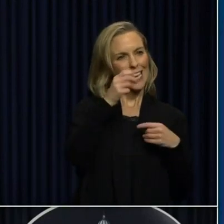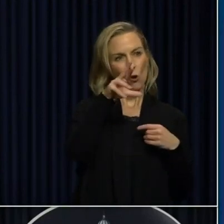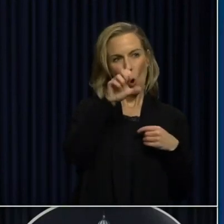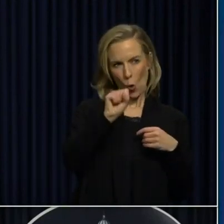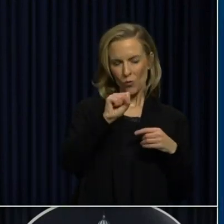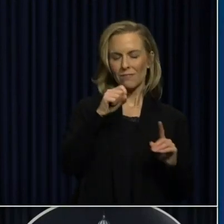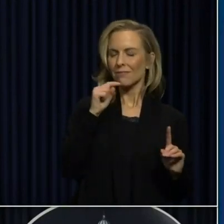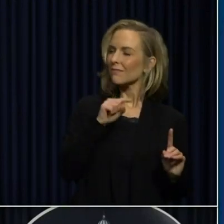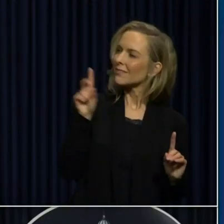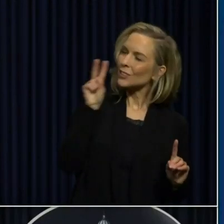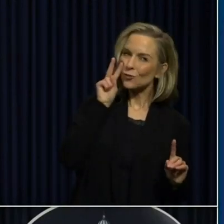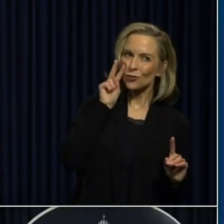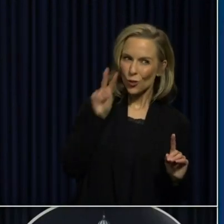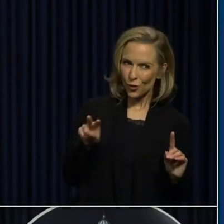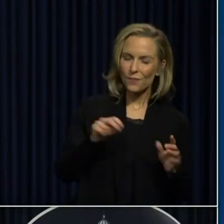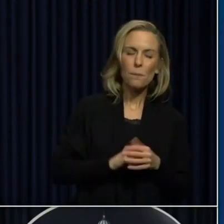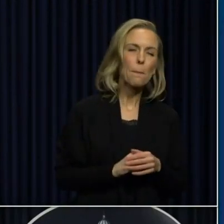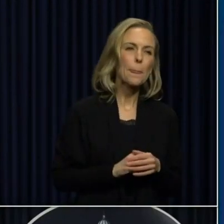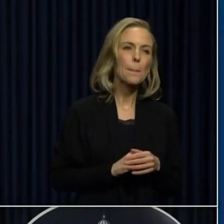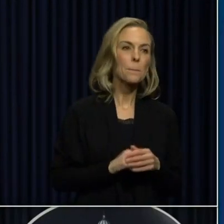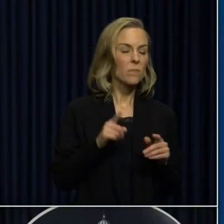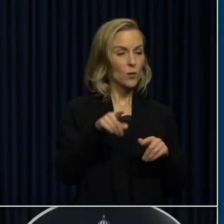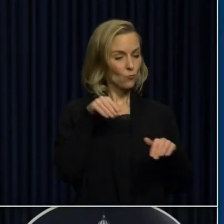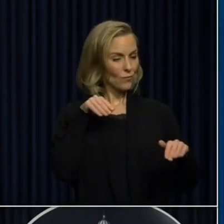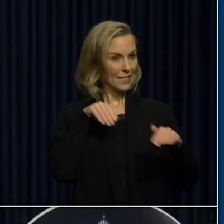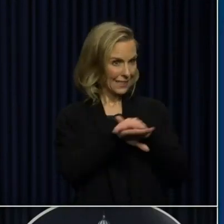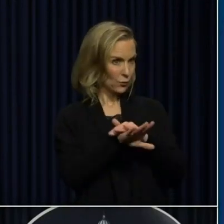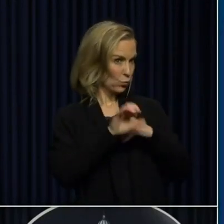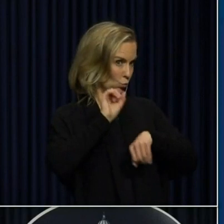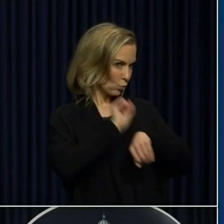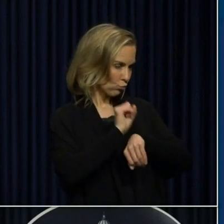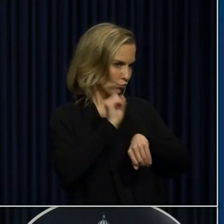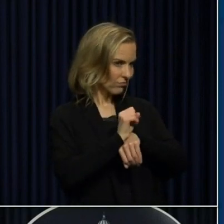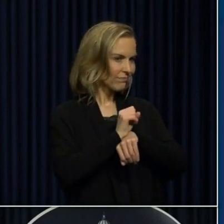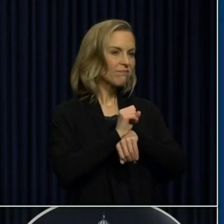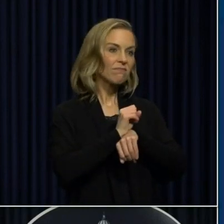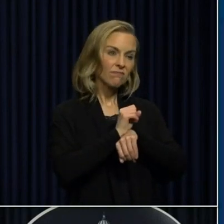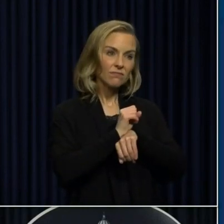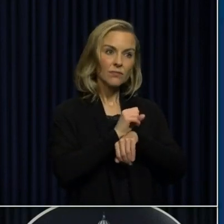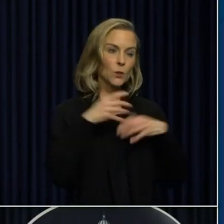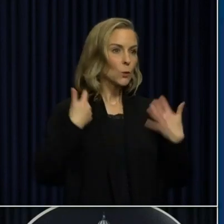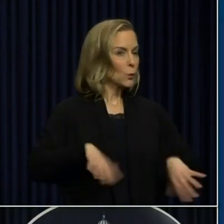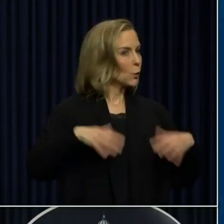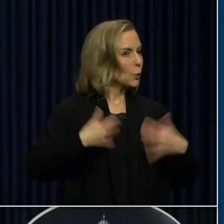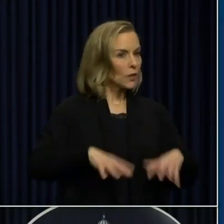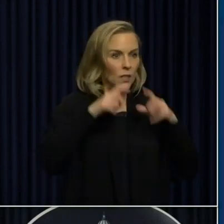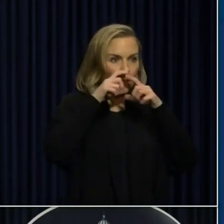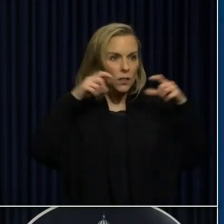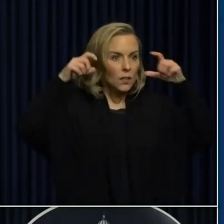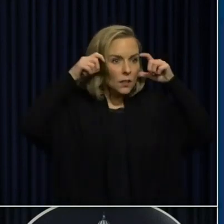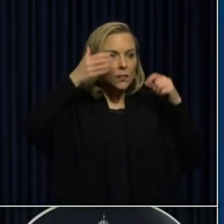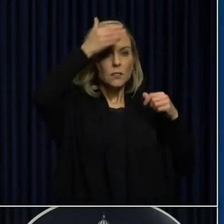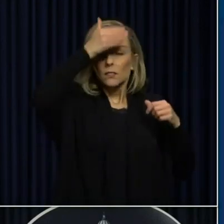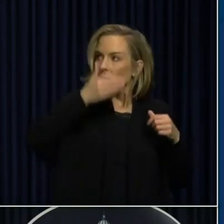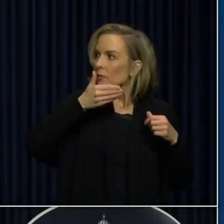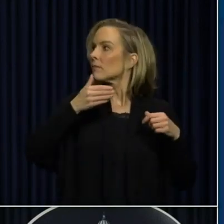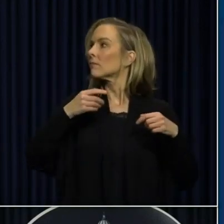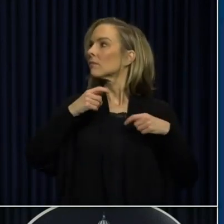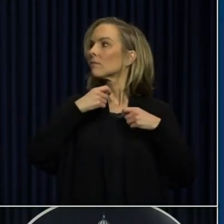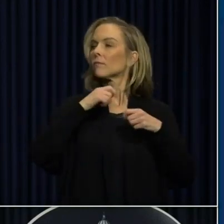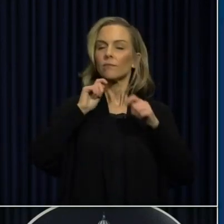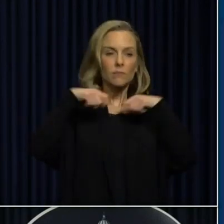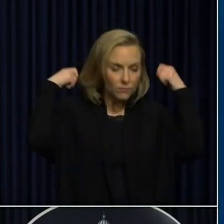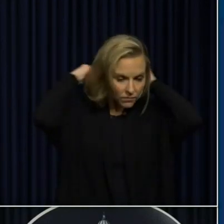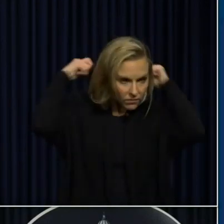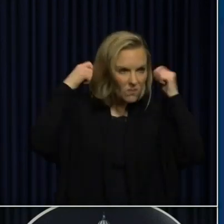look, when you have to go into your work wearing everything that she is, you know how